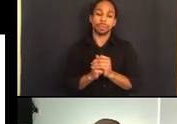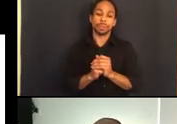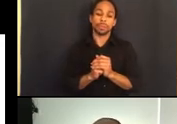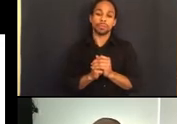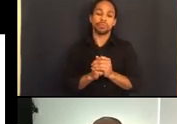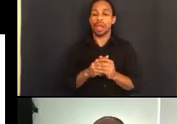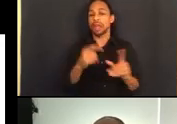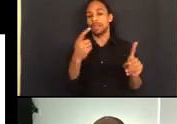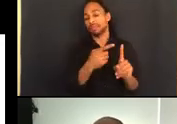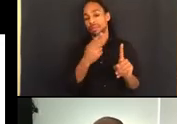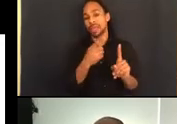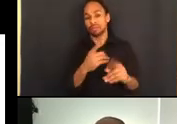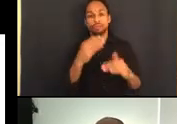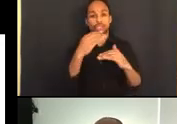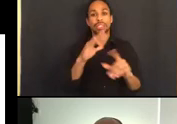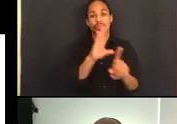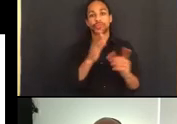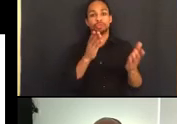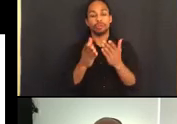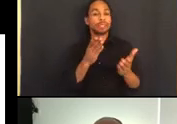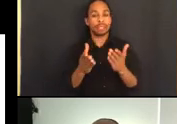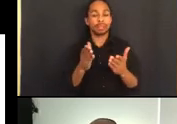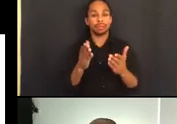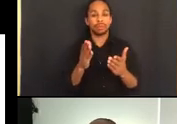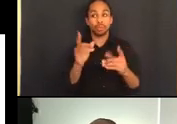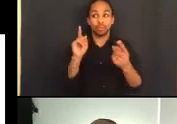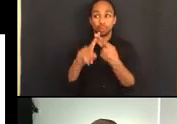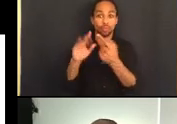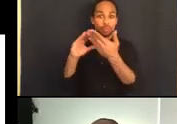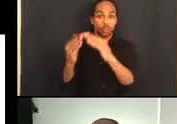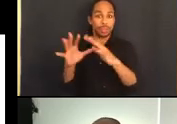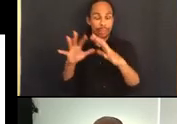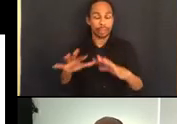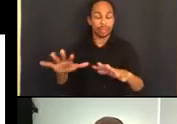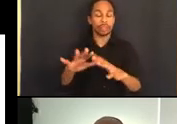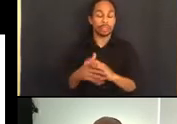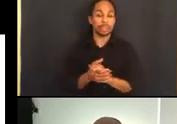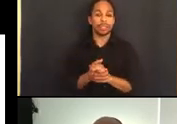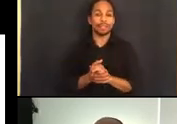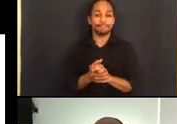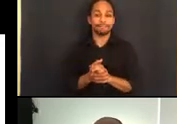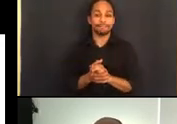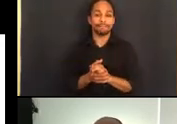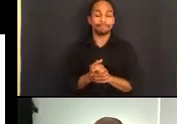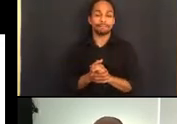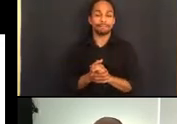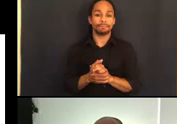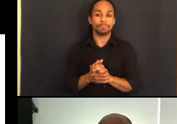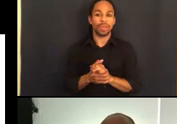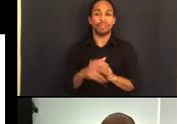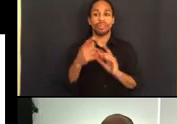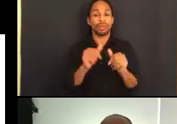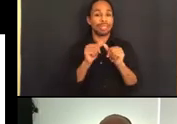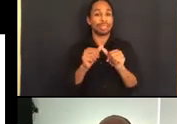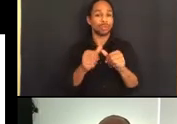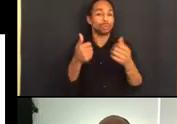their services to those communities during this time. So the Wound Clinic is continuing to try to operate, even though it